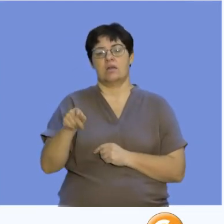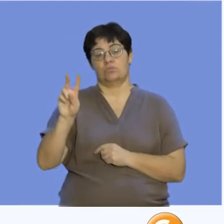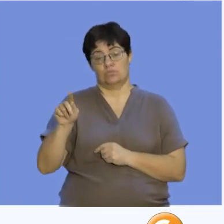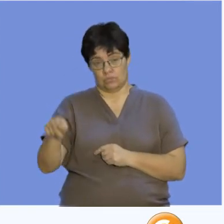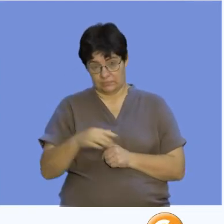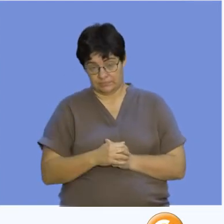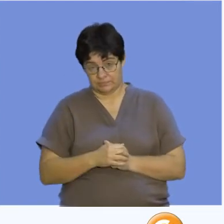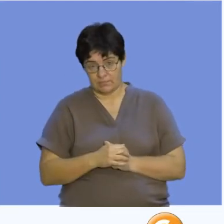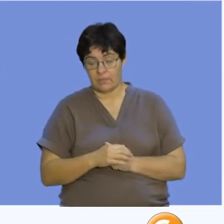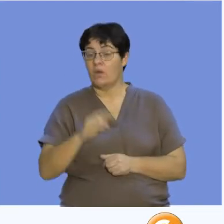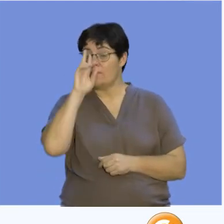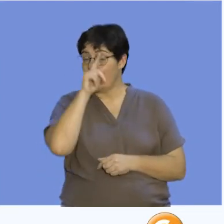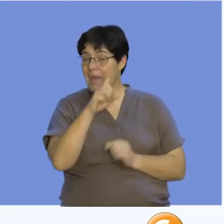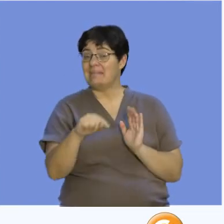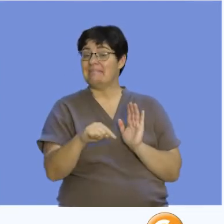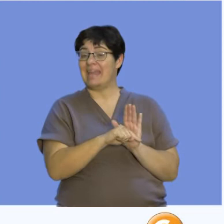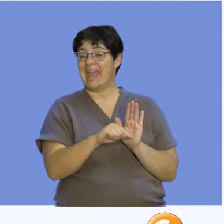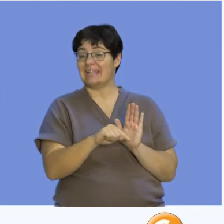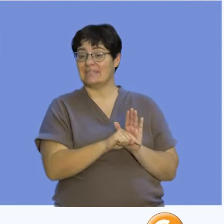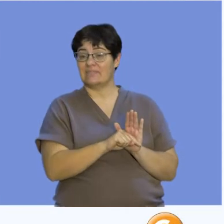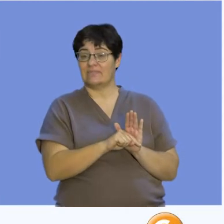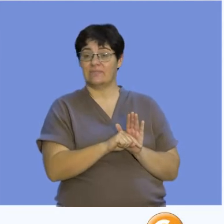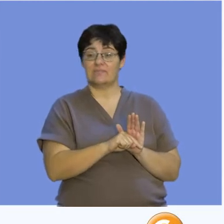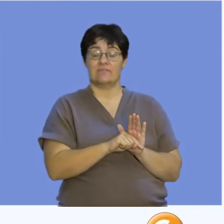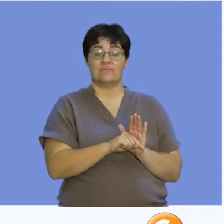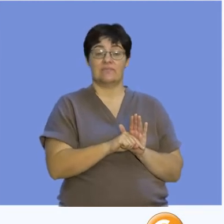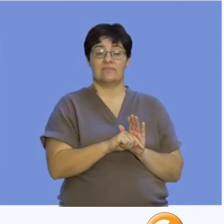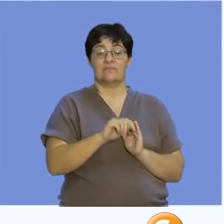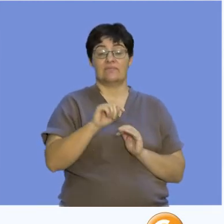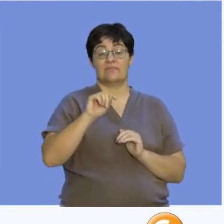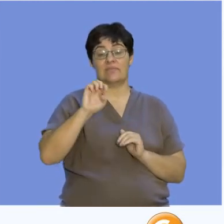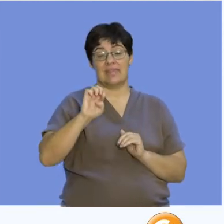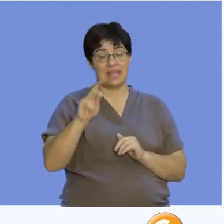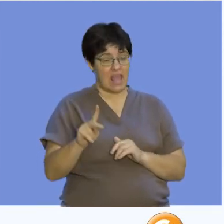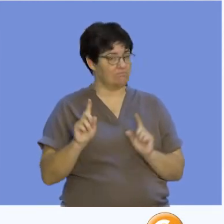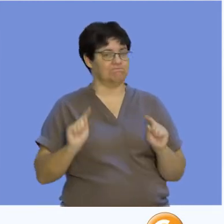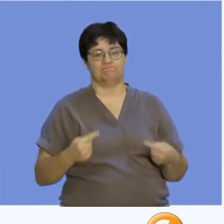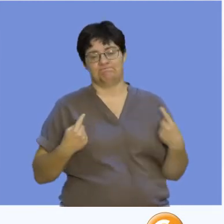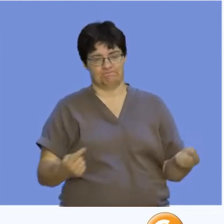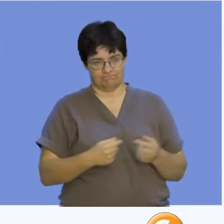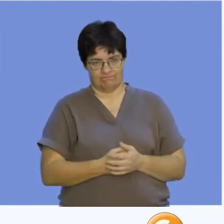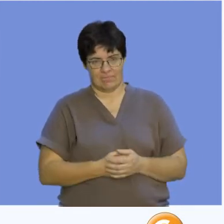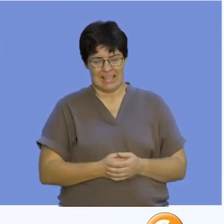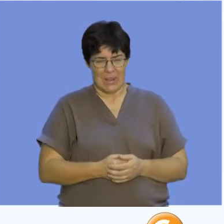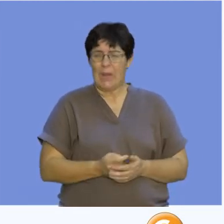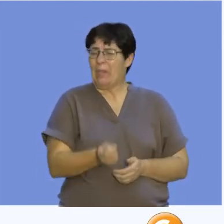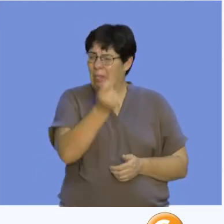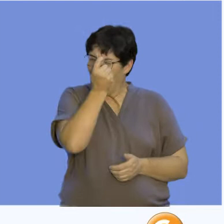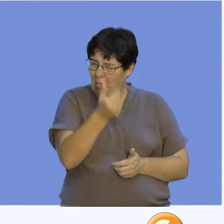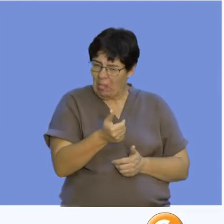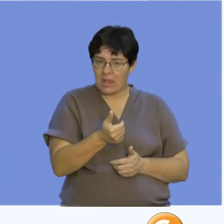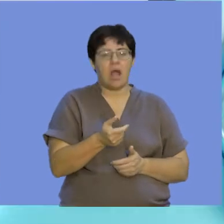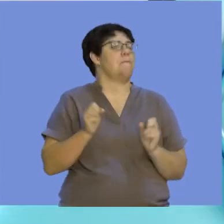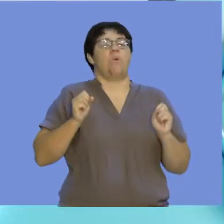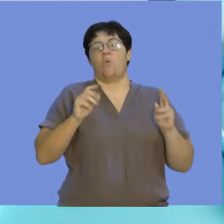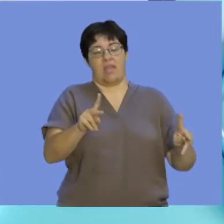cannot get a negative kinetic energy. That energy is very small, and I'm okay